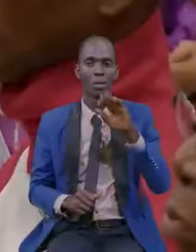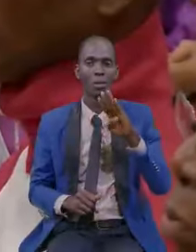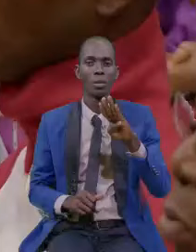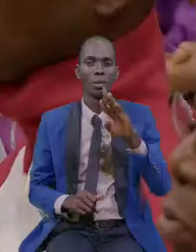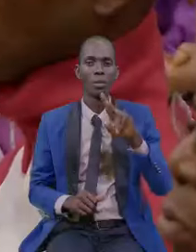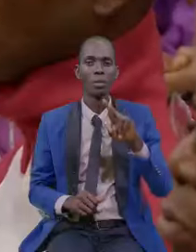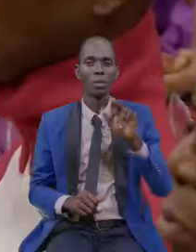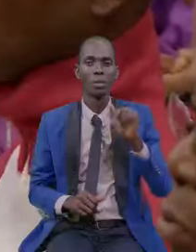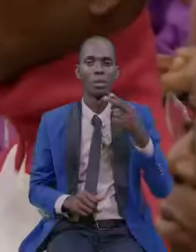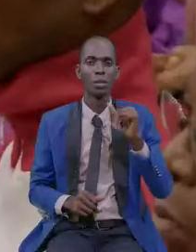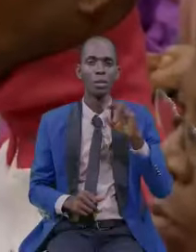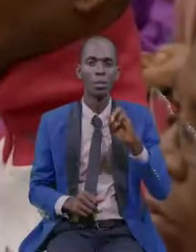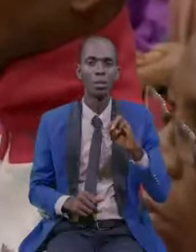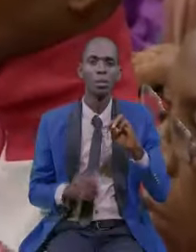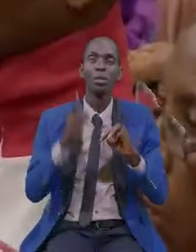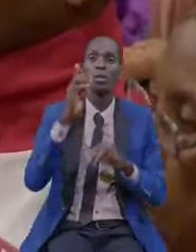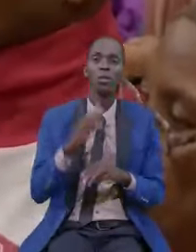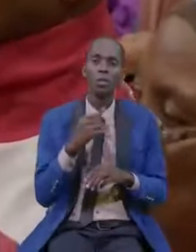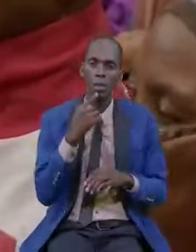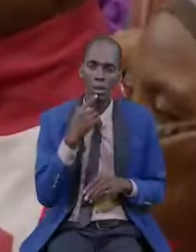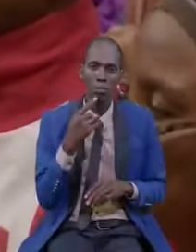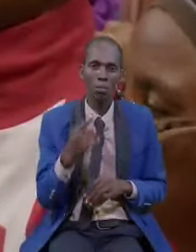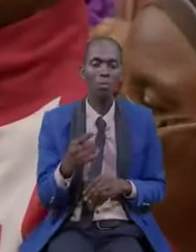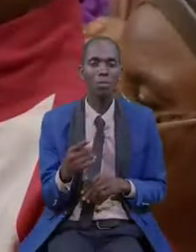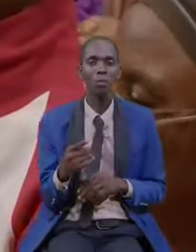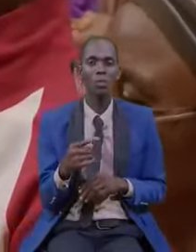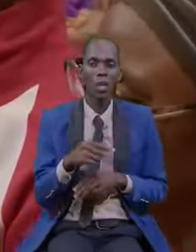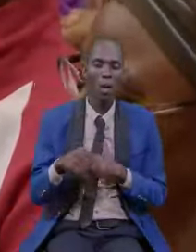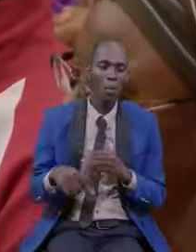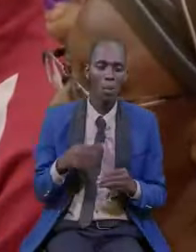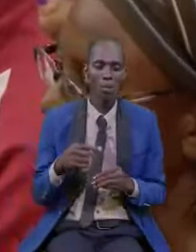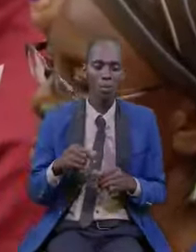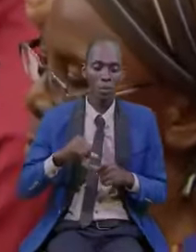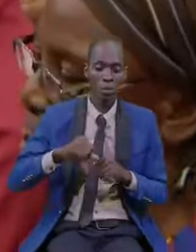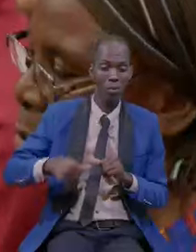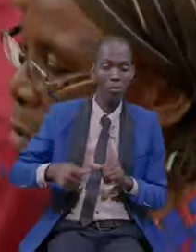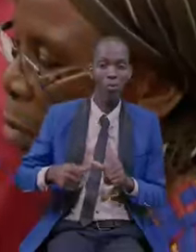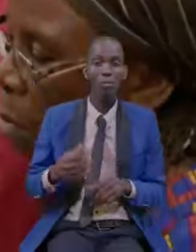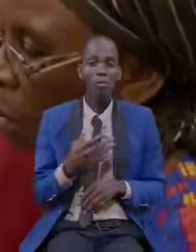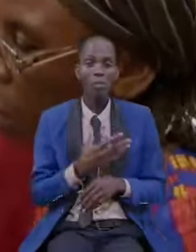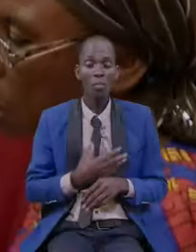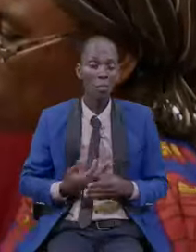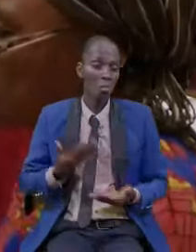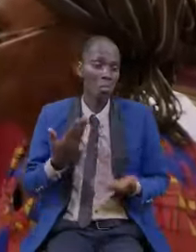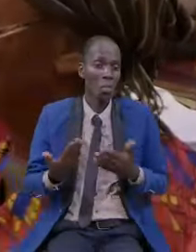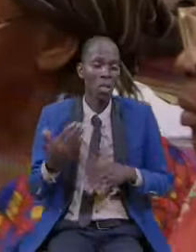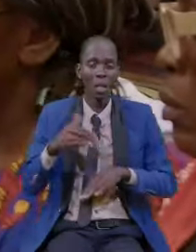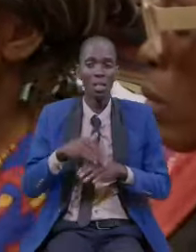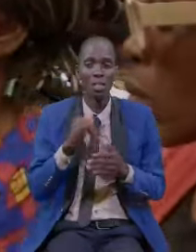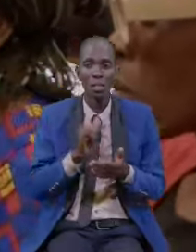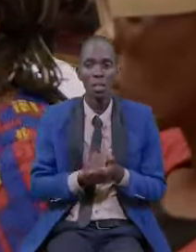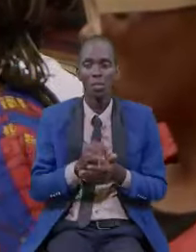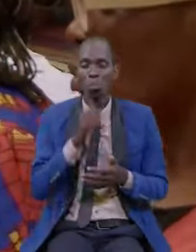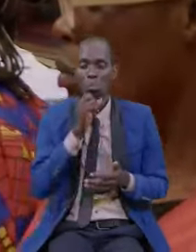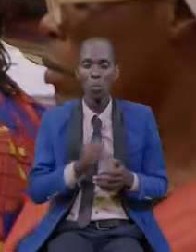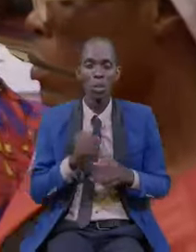the Lord told him about circumcision. And even though he was at that age, in